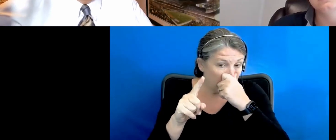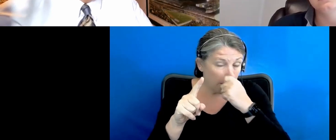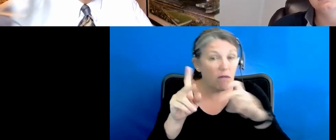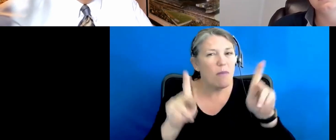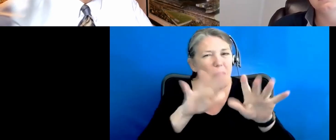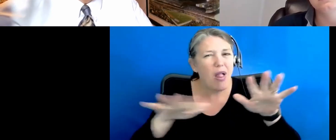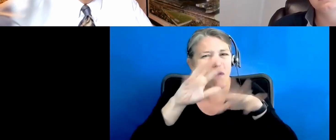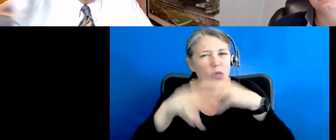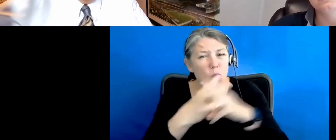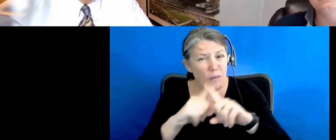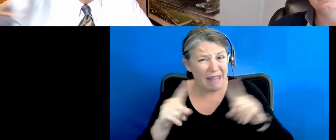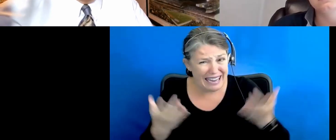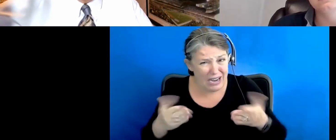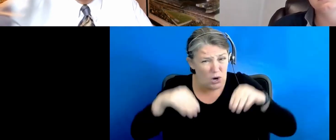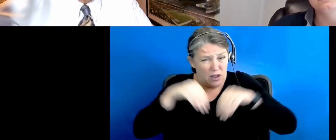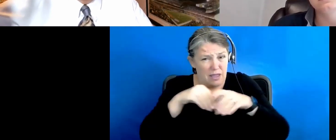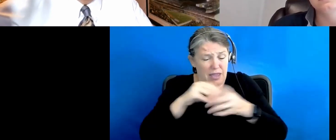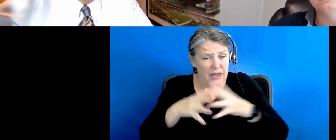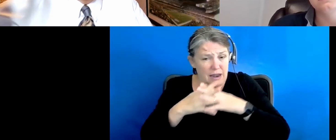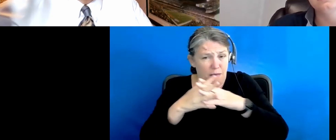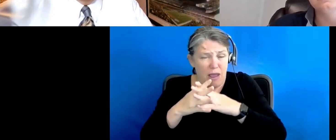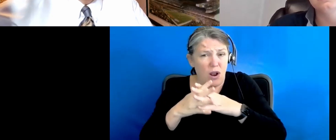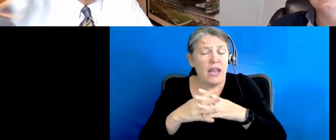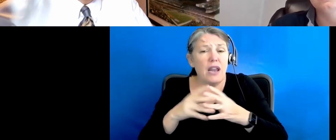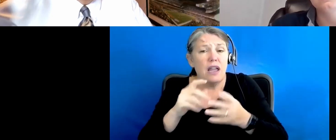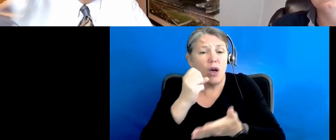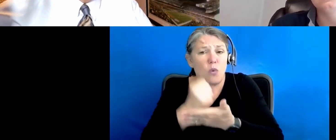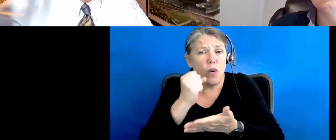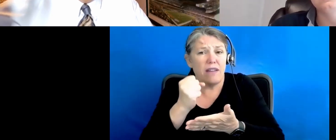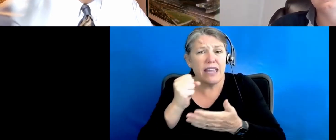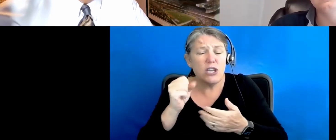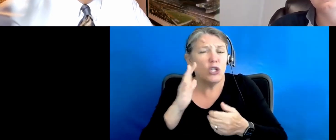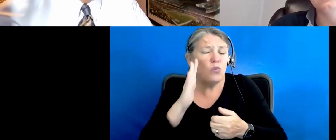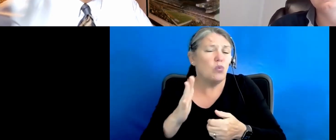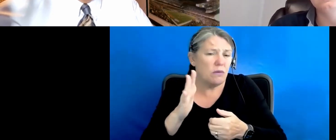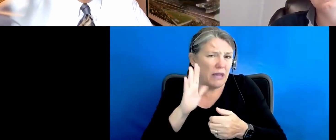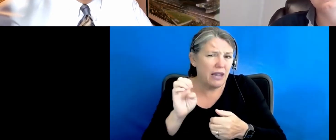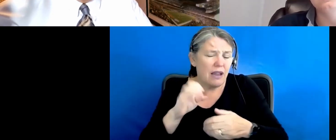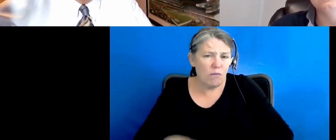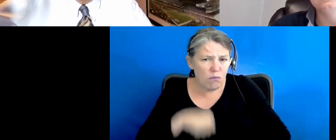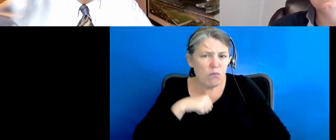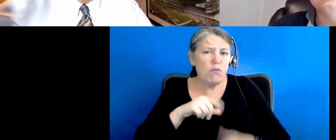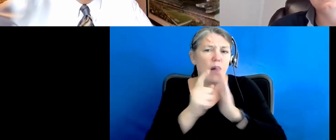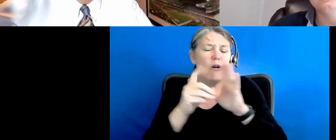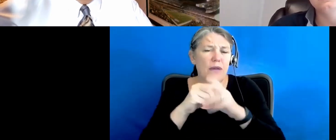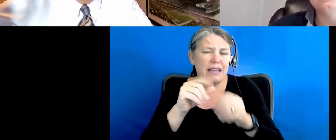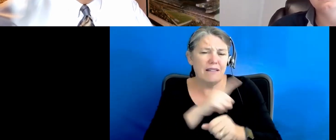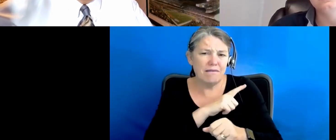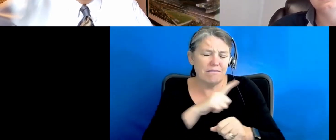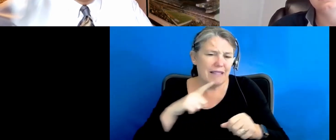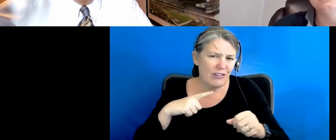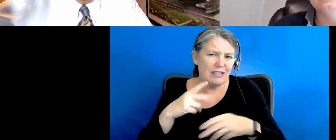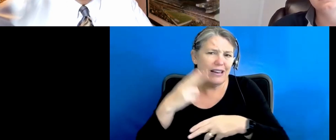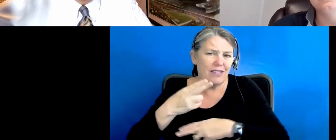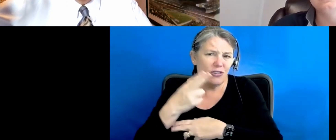additional costs to our budget. Ratification would build on a proud moment in legislative history when,